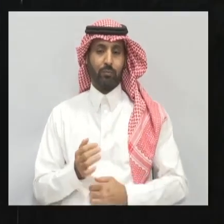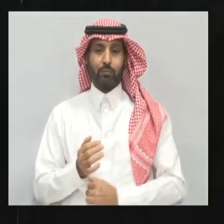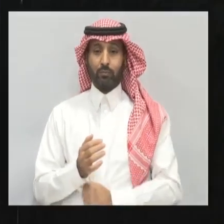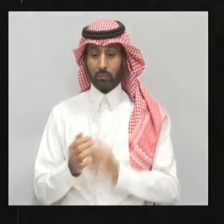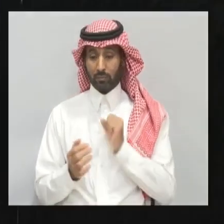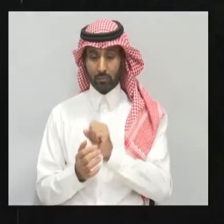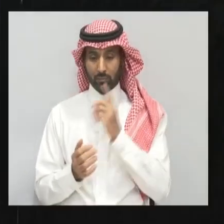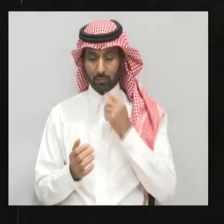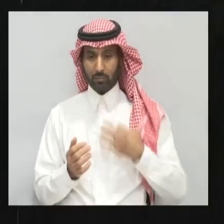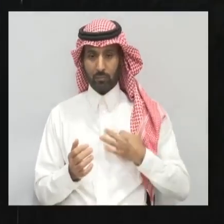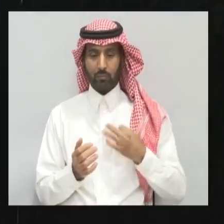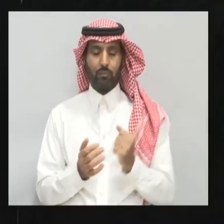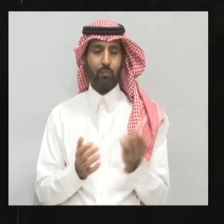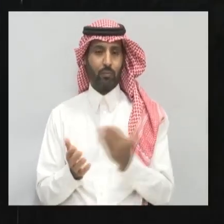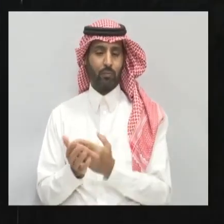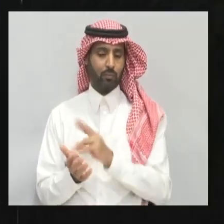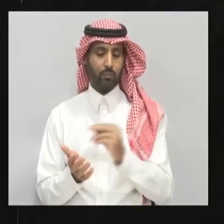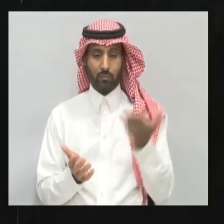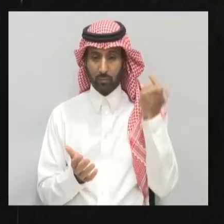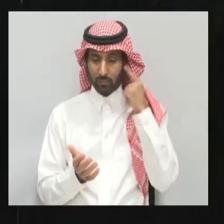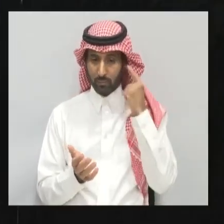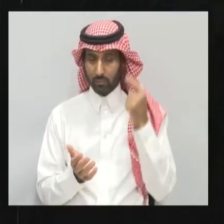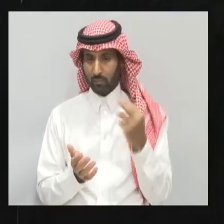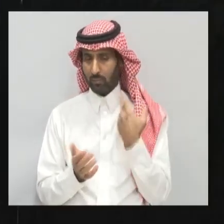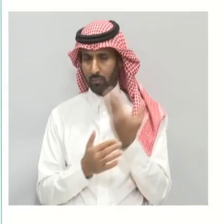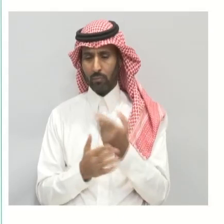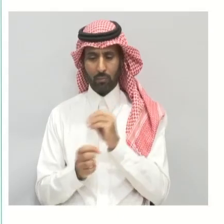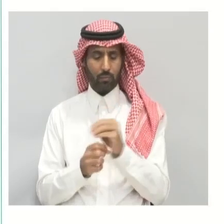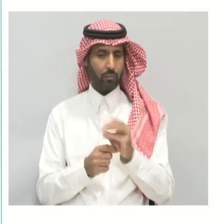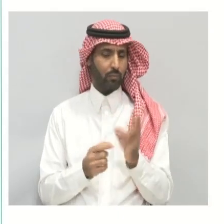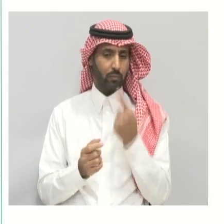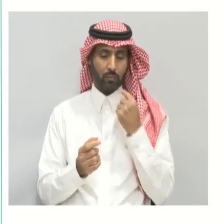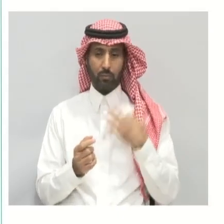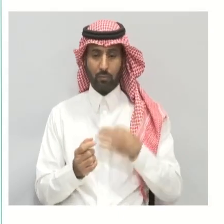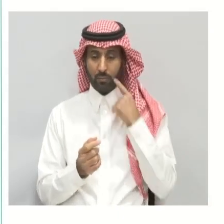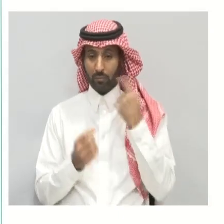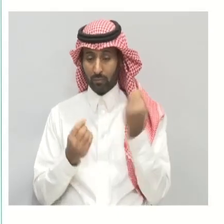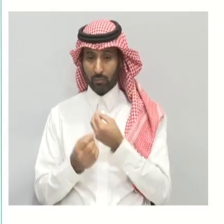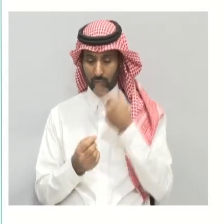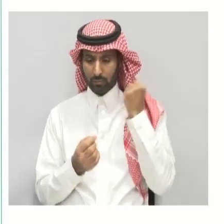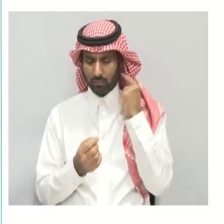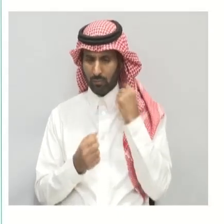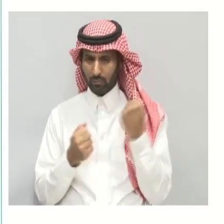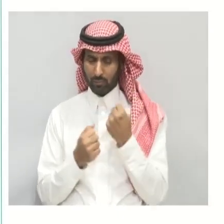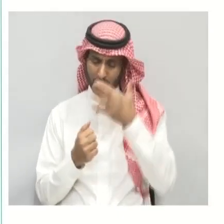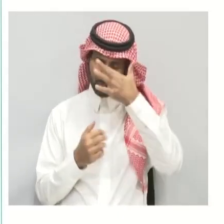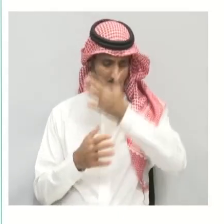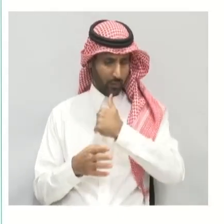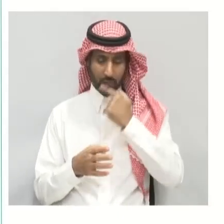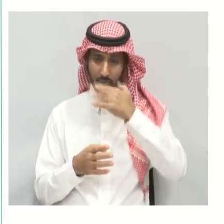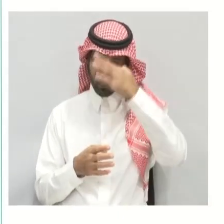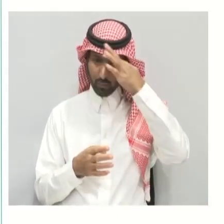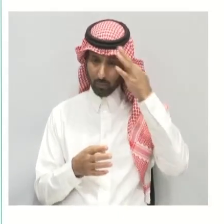a specific kind of clothing. Like we have here, they told him to wear a warm clothes as he's going to